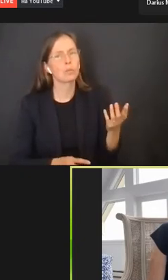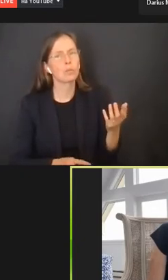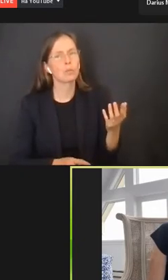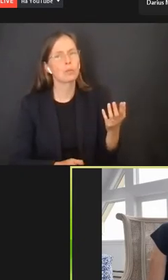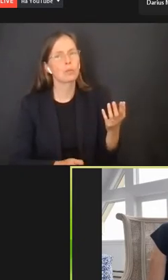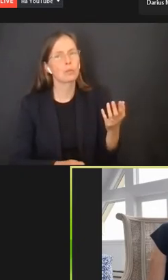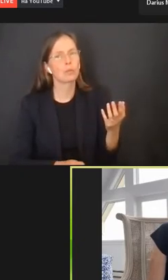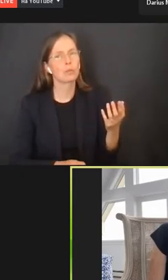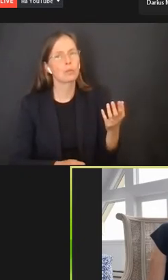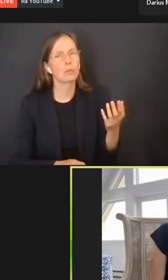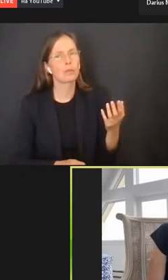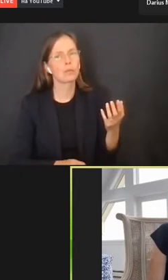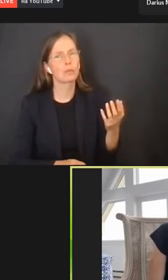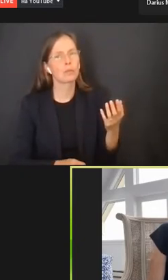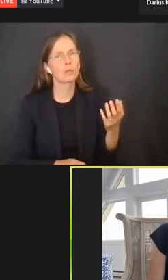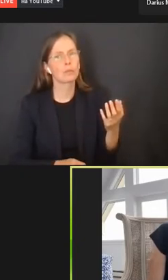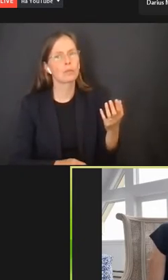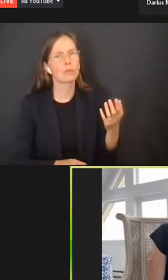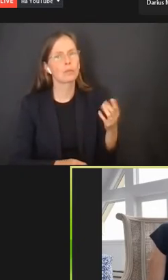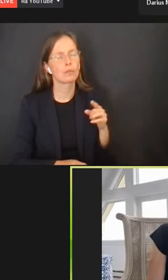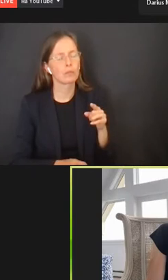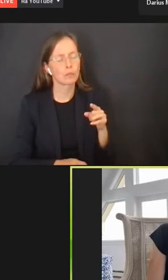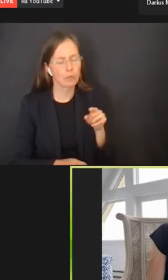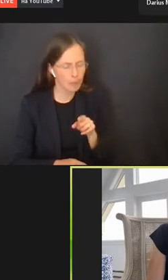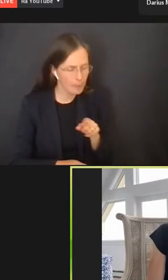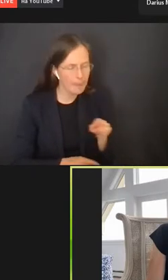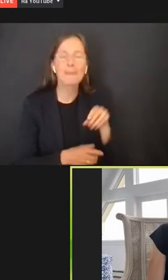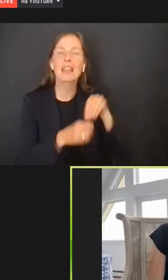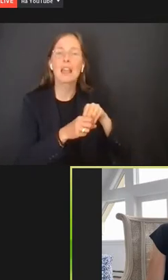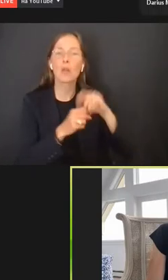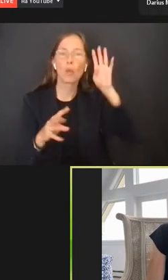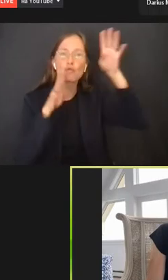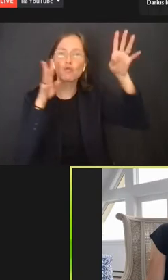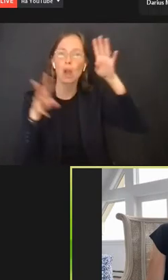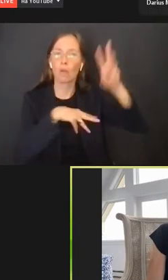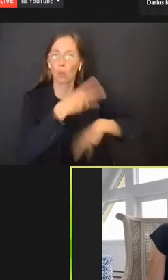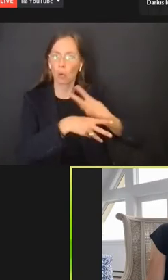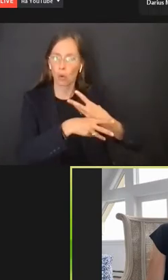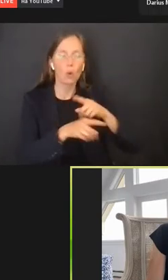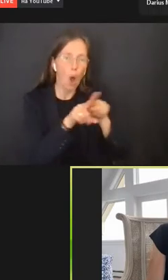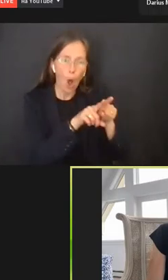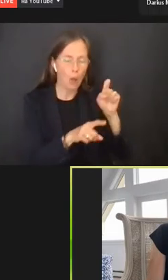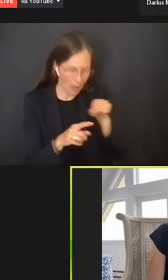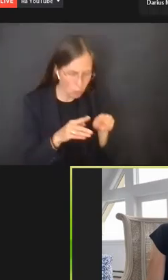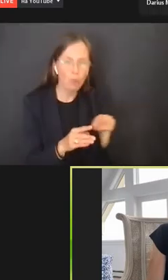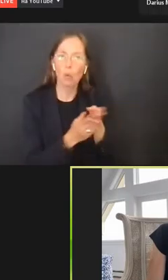the creative landscape. You've had to navigate that as well. Like,